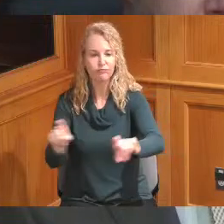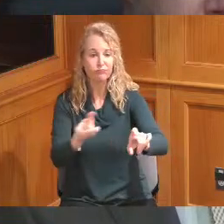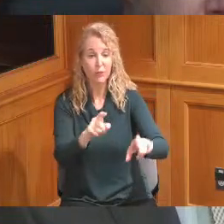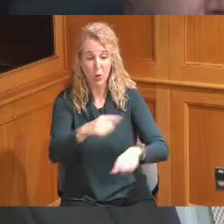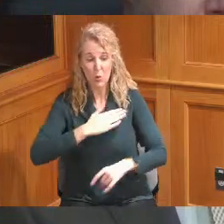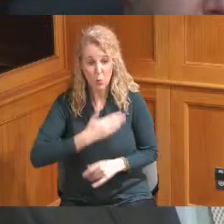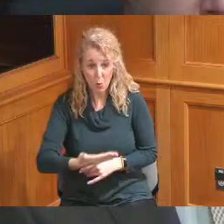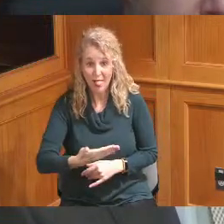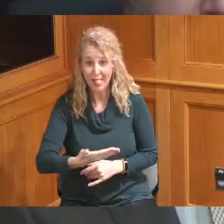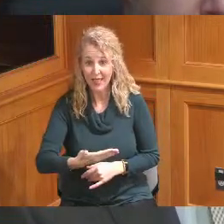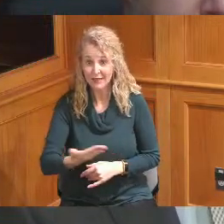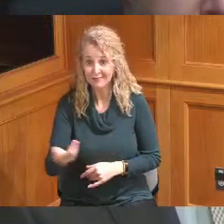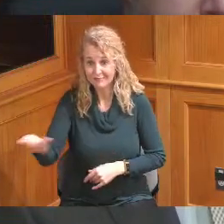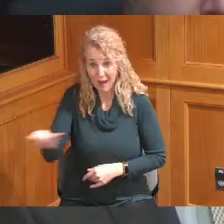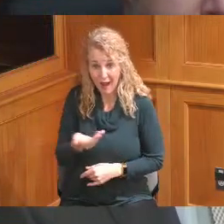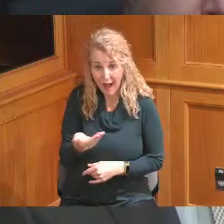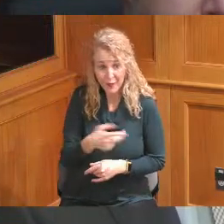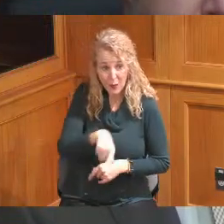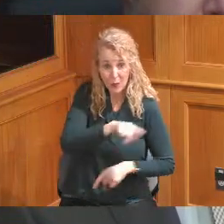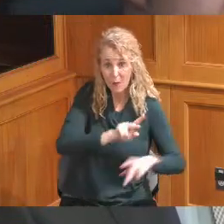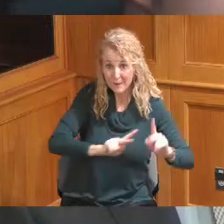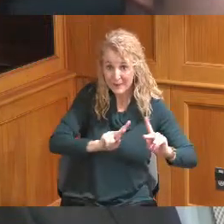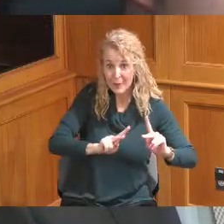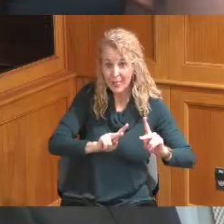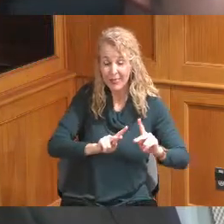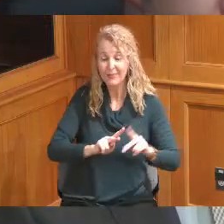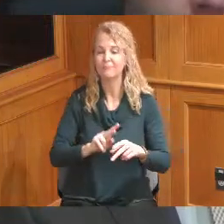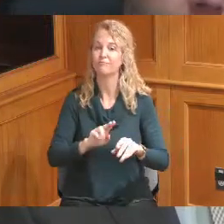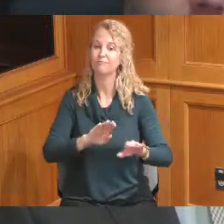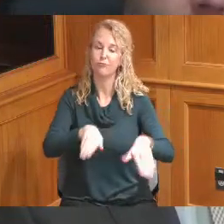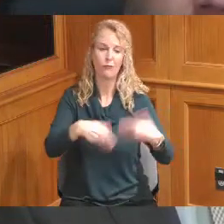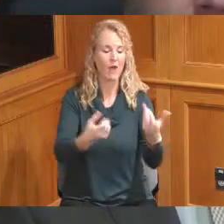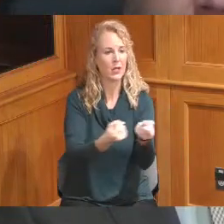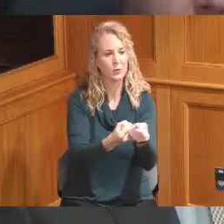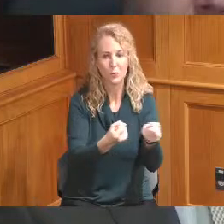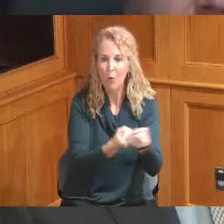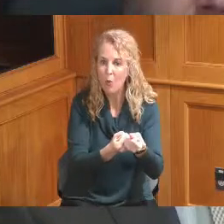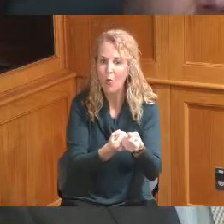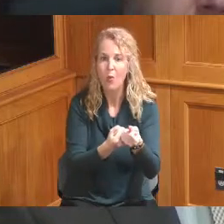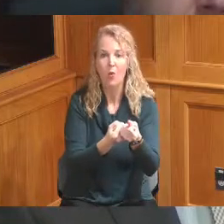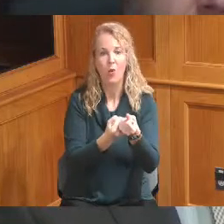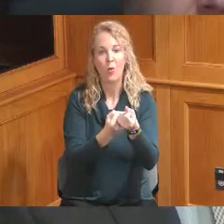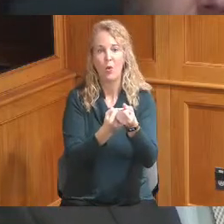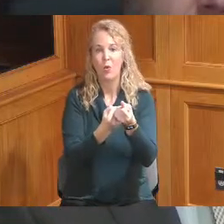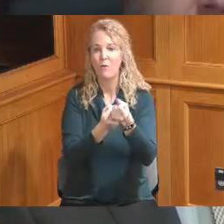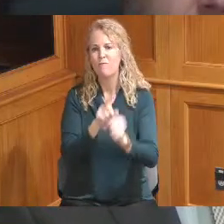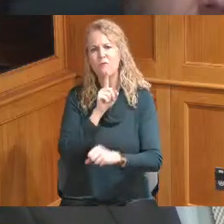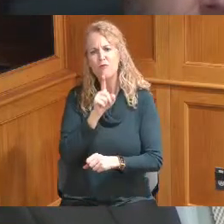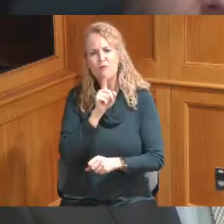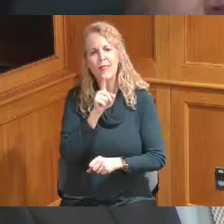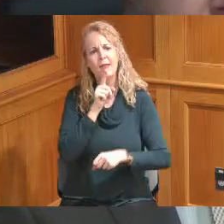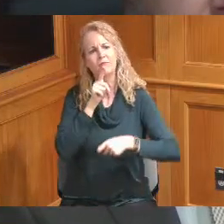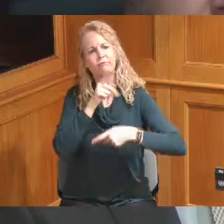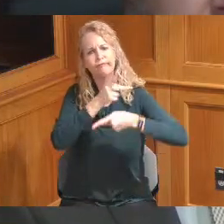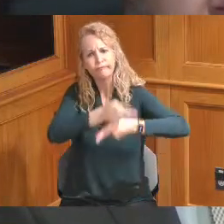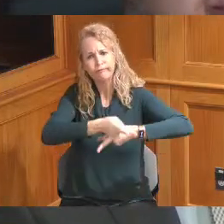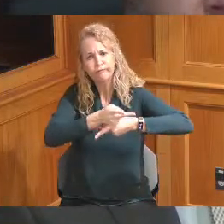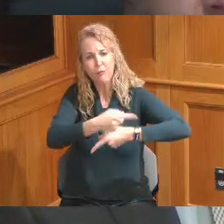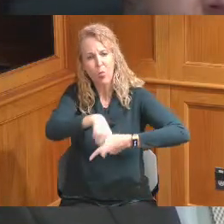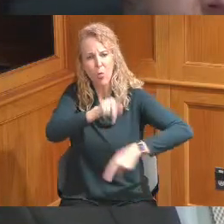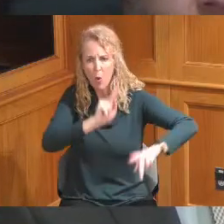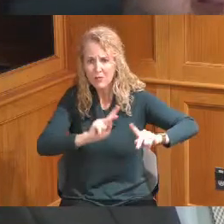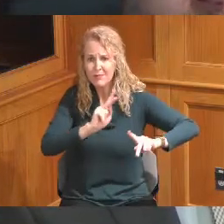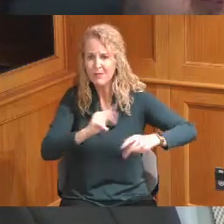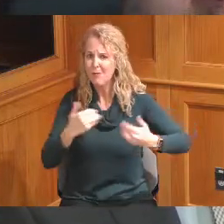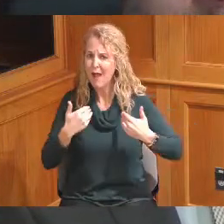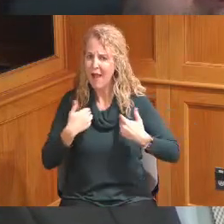say yes to those that are re-entering, provide the supports that are necessary, and make sure that those individuals have that